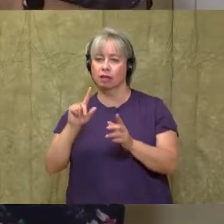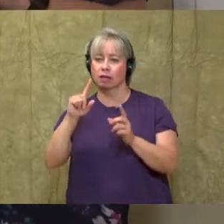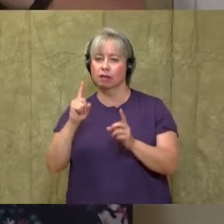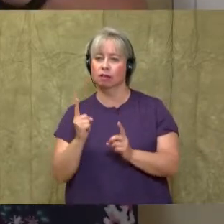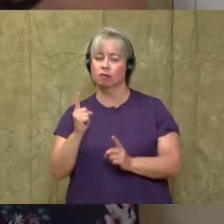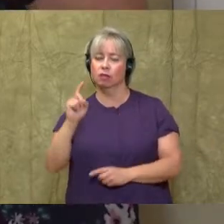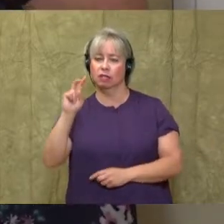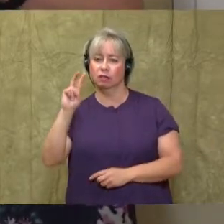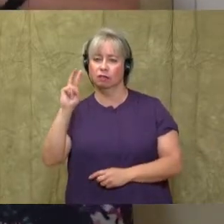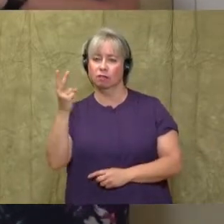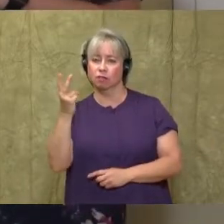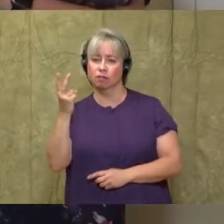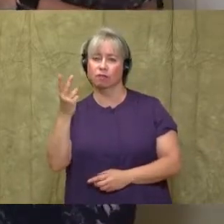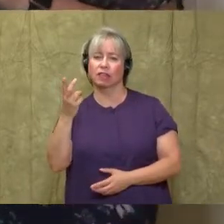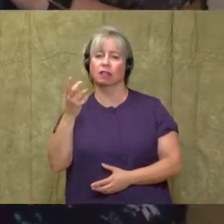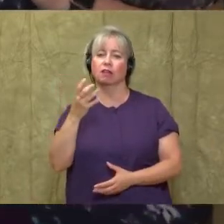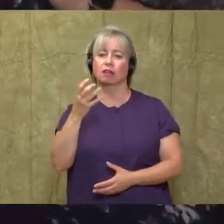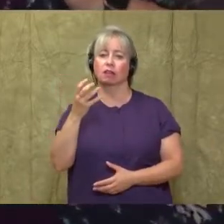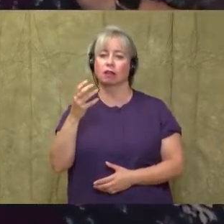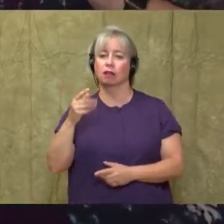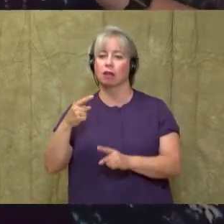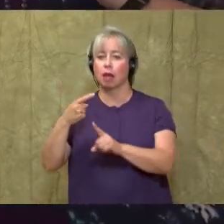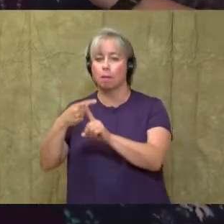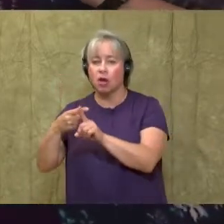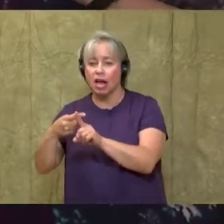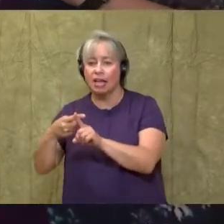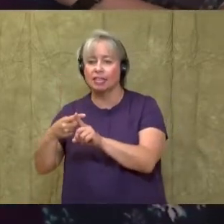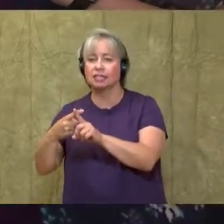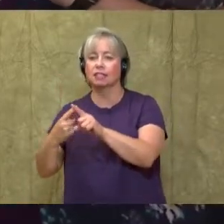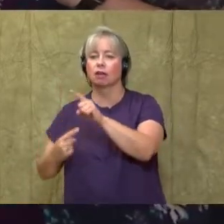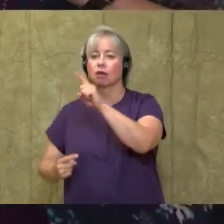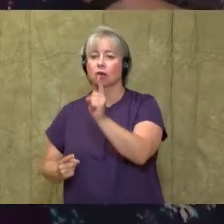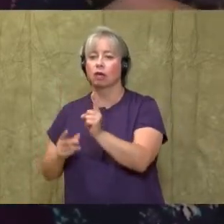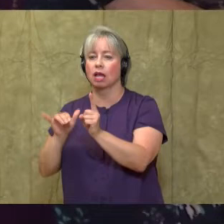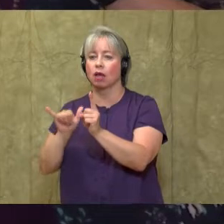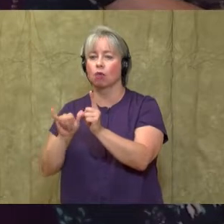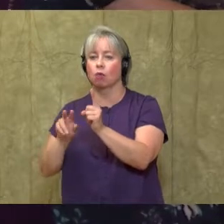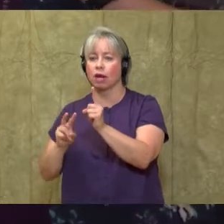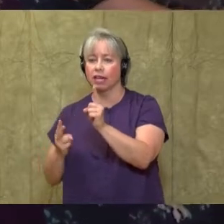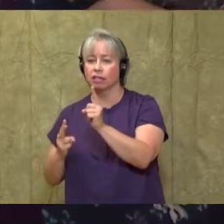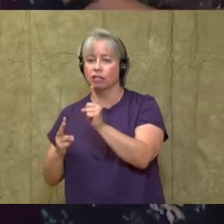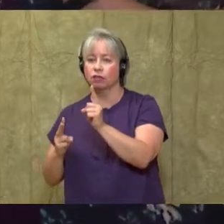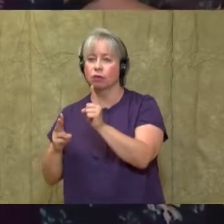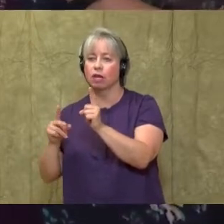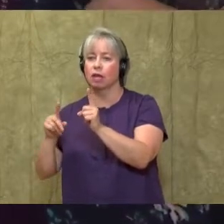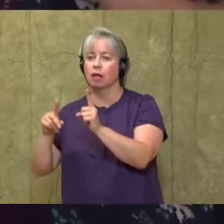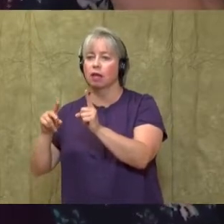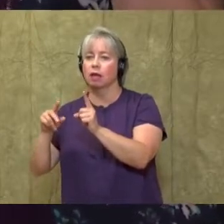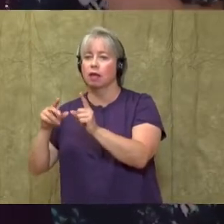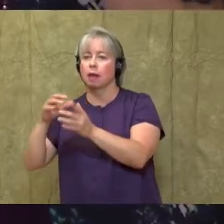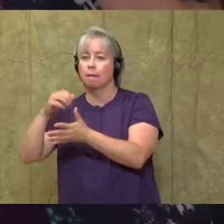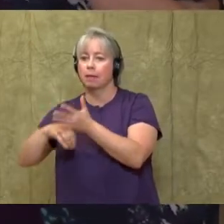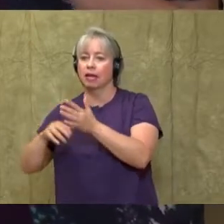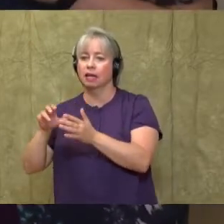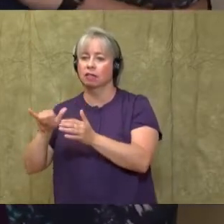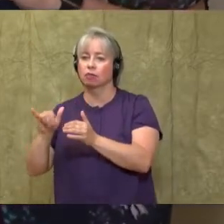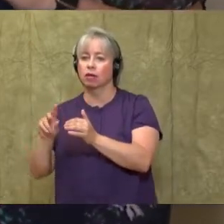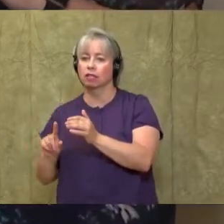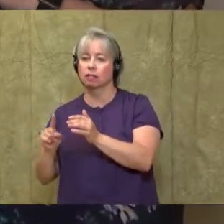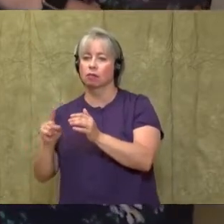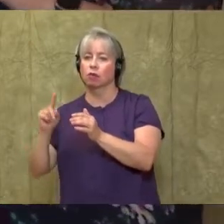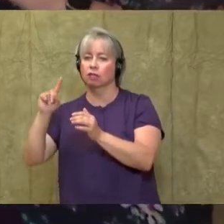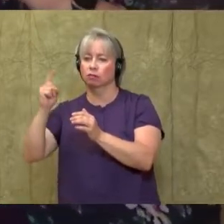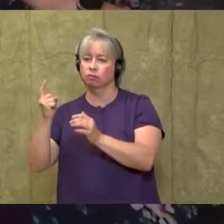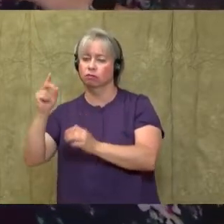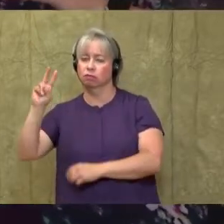squared. So the difference of the x's squared plus y sub 2 minus y sub 1 squared, the